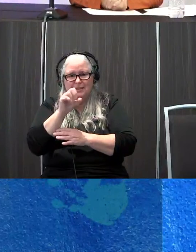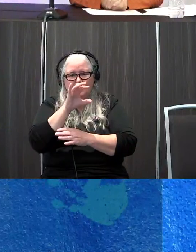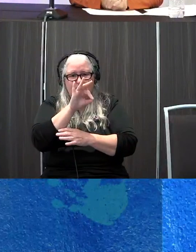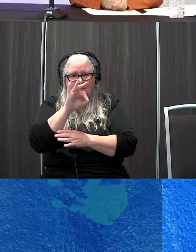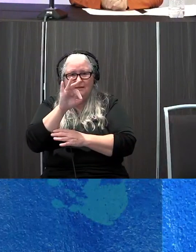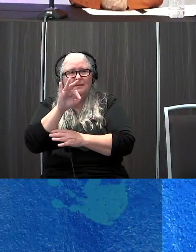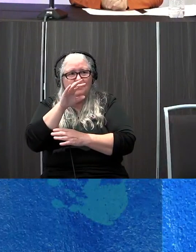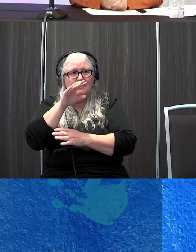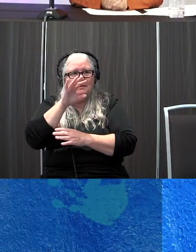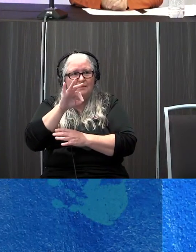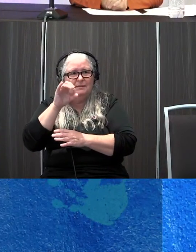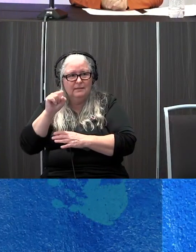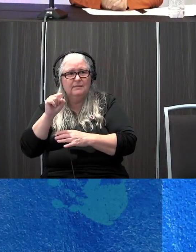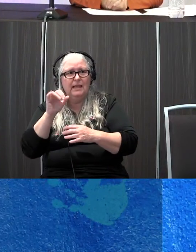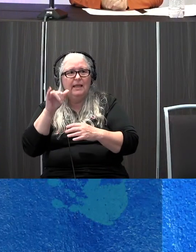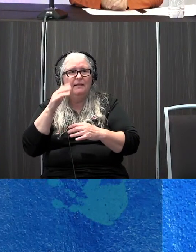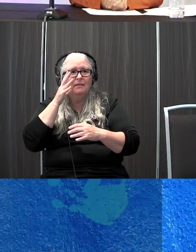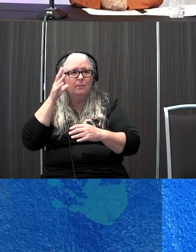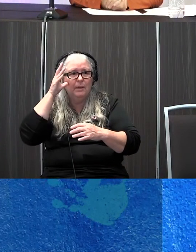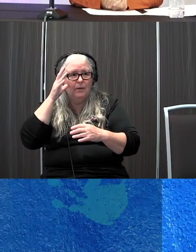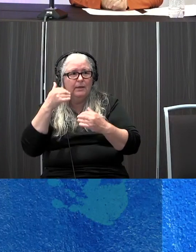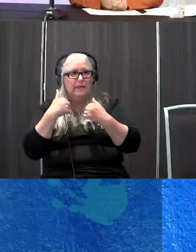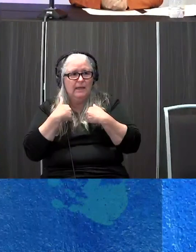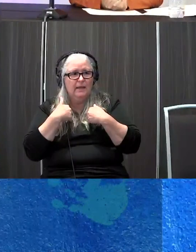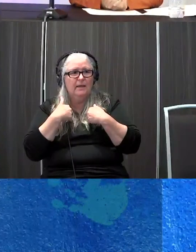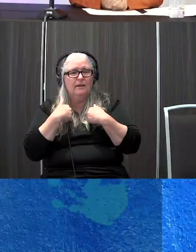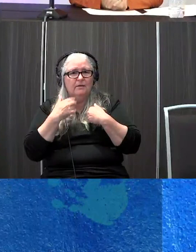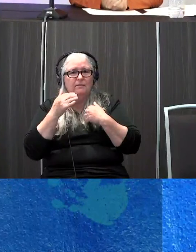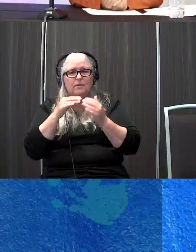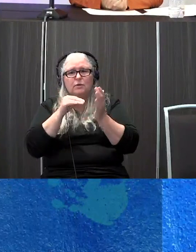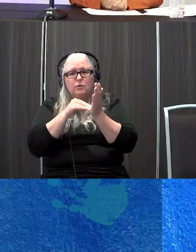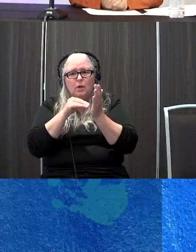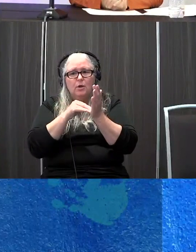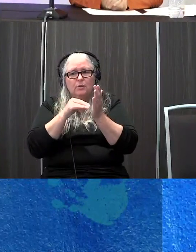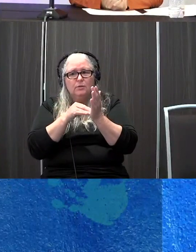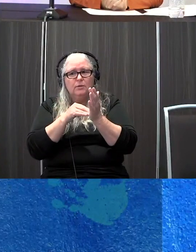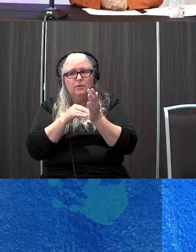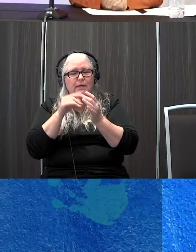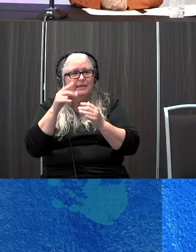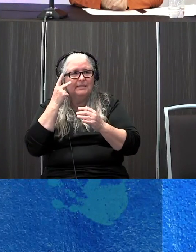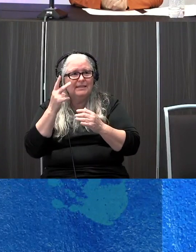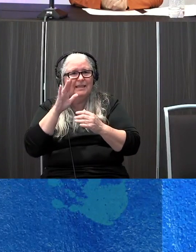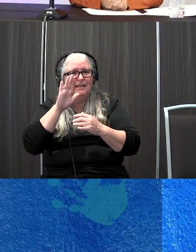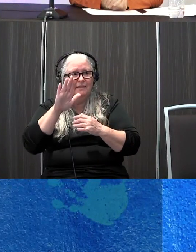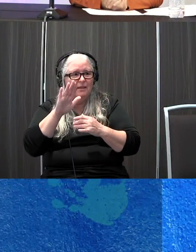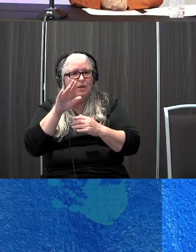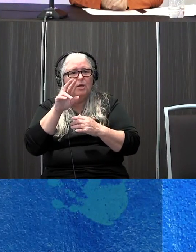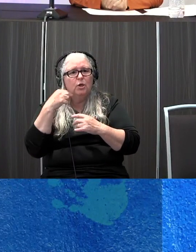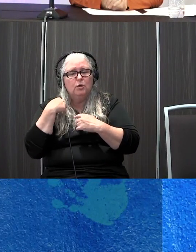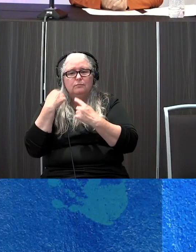I believe, and then a doctor. And it was really helpful and kind of seeing their journey from their